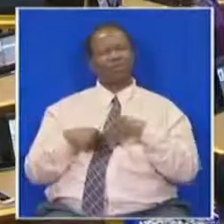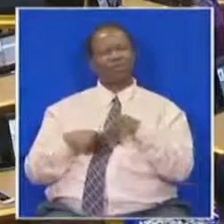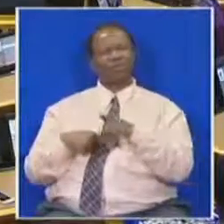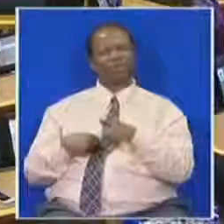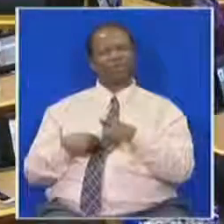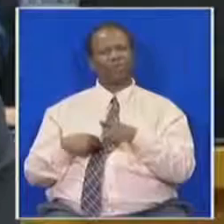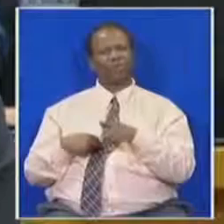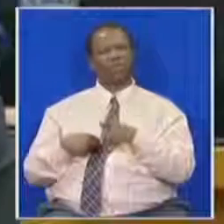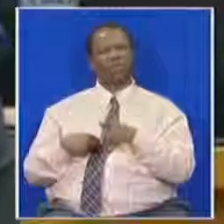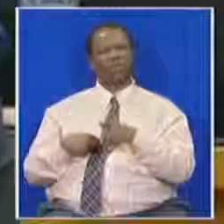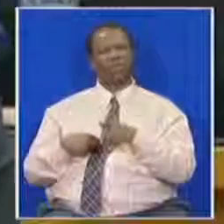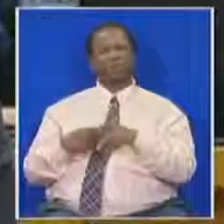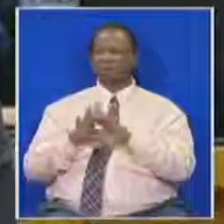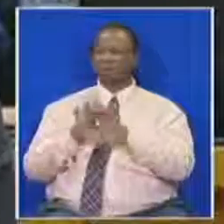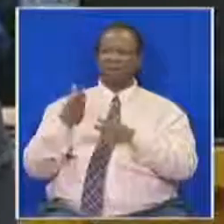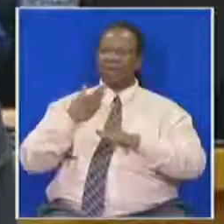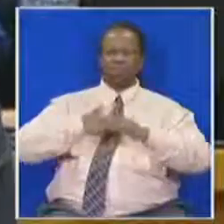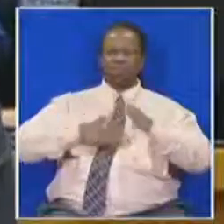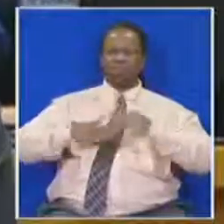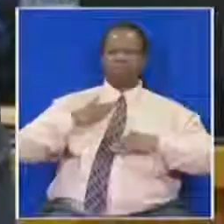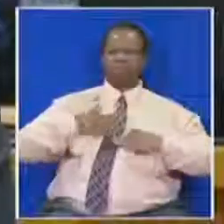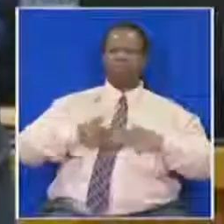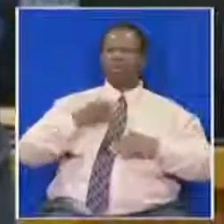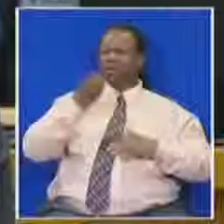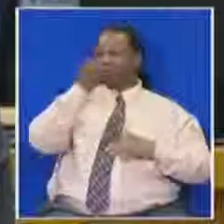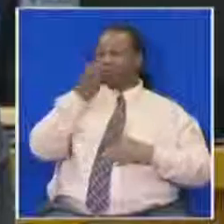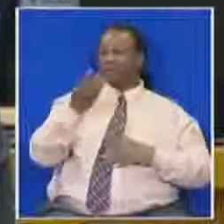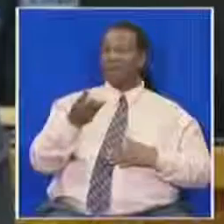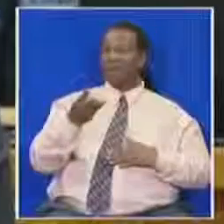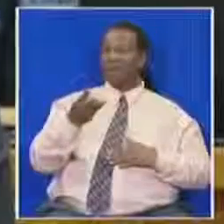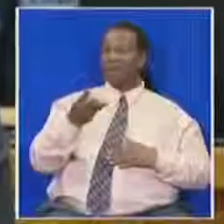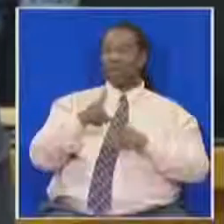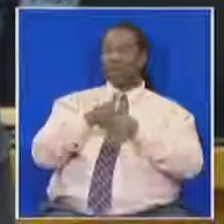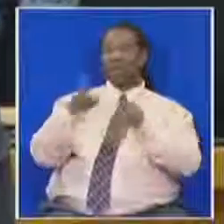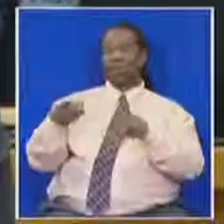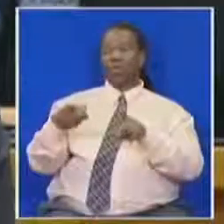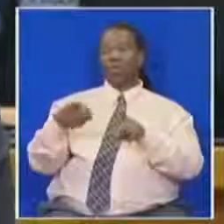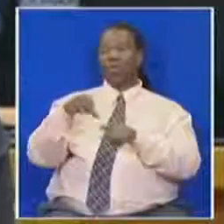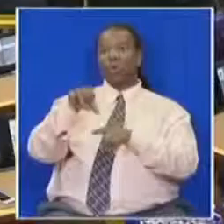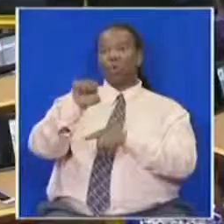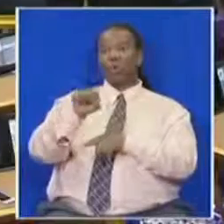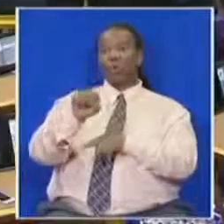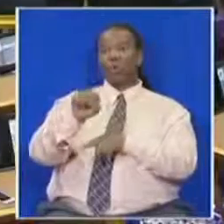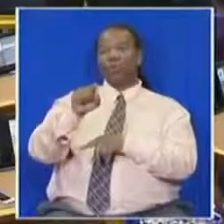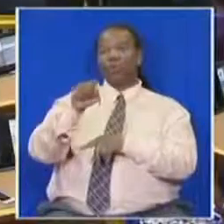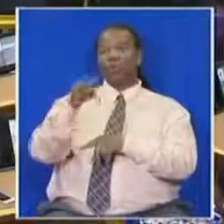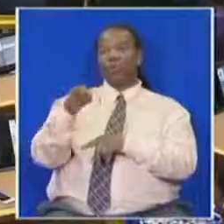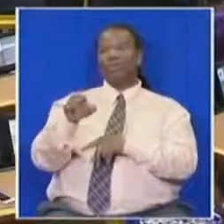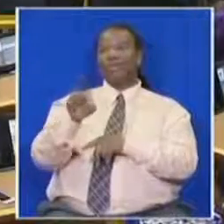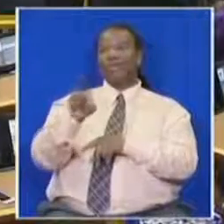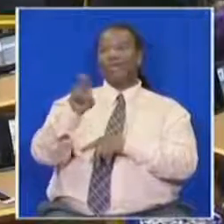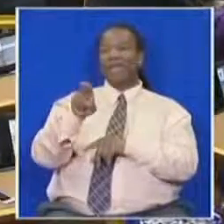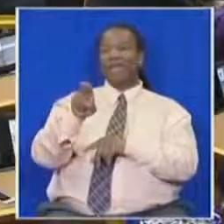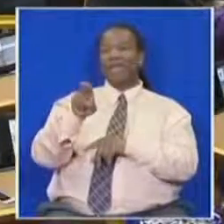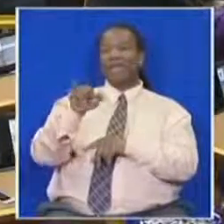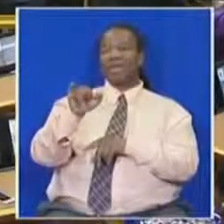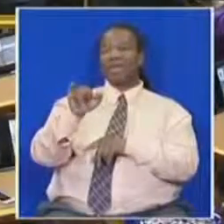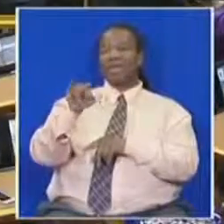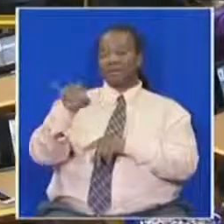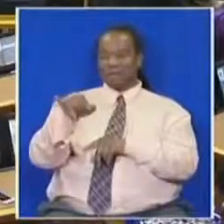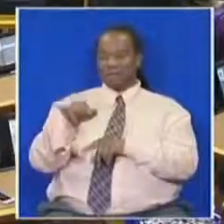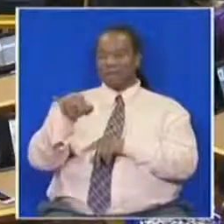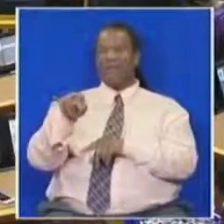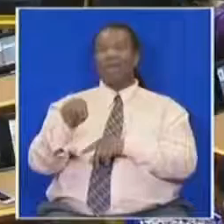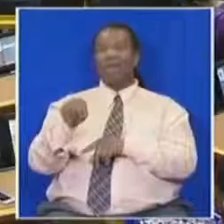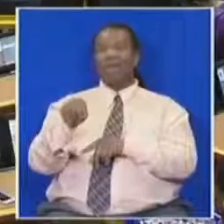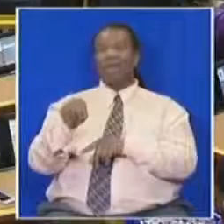We can't tolerate this racist from you, Steynason. Never. That man has broken South Africa and you